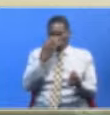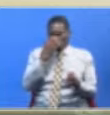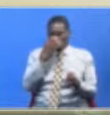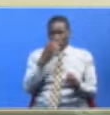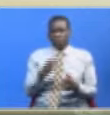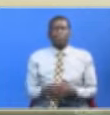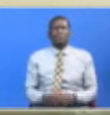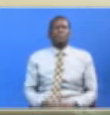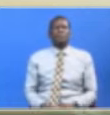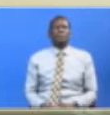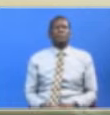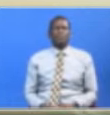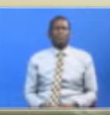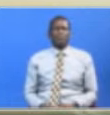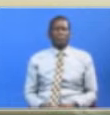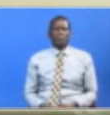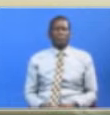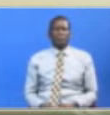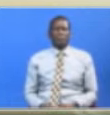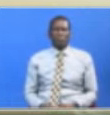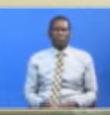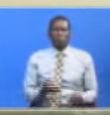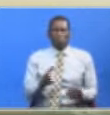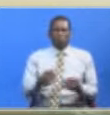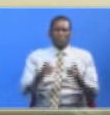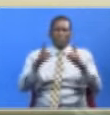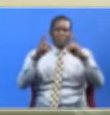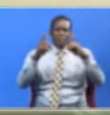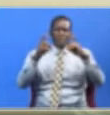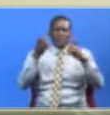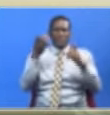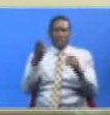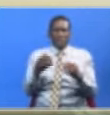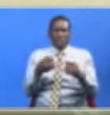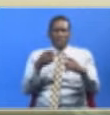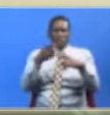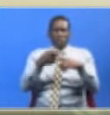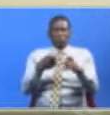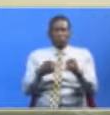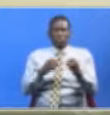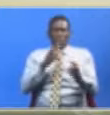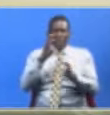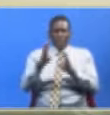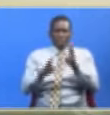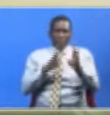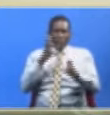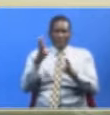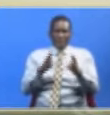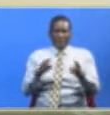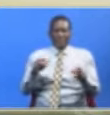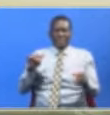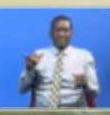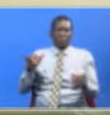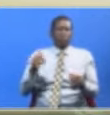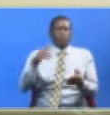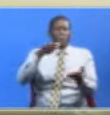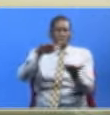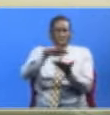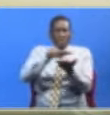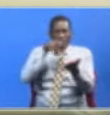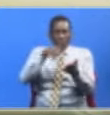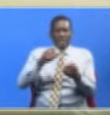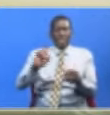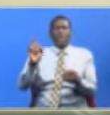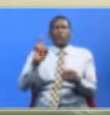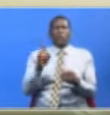Mama Rachel Ruto. So these are live pictures coming to you from the Embakasi Air Base here in Nairobi,